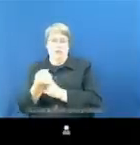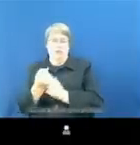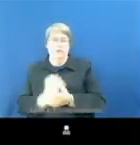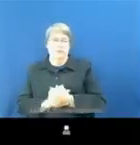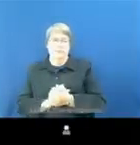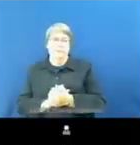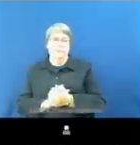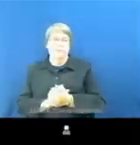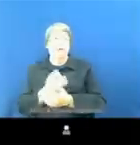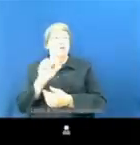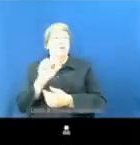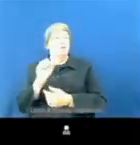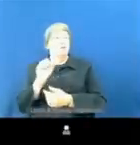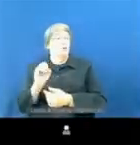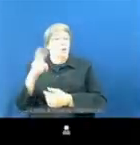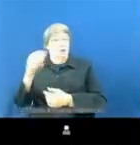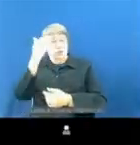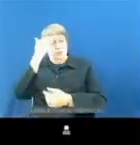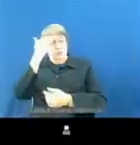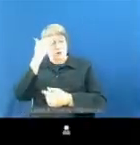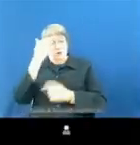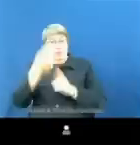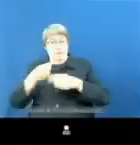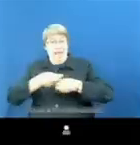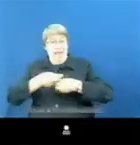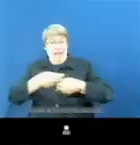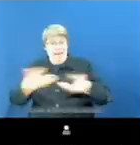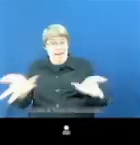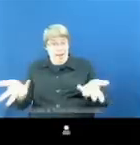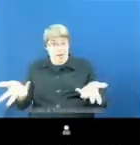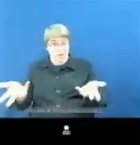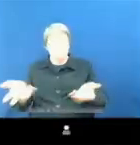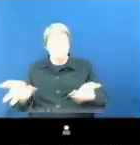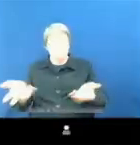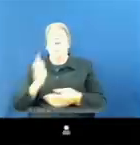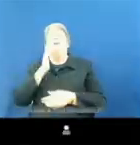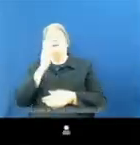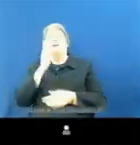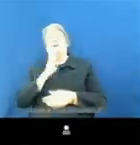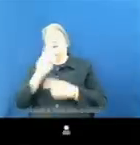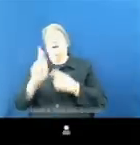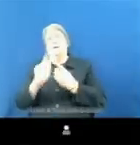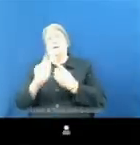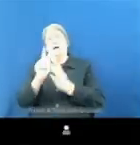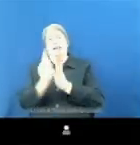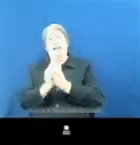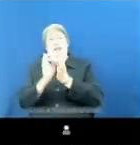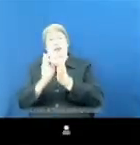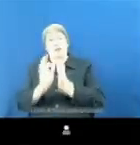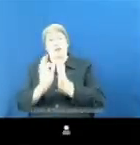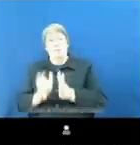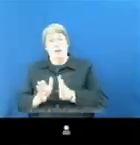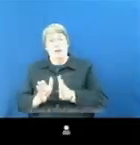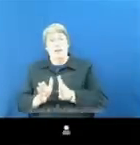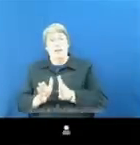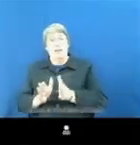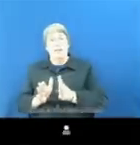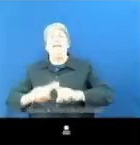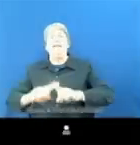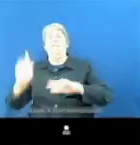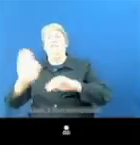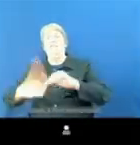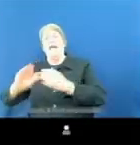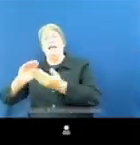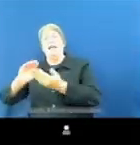So as you know from the handout, we're going to talk about legal interpreting and distinguish it from community interpreting or other